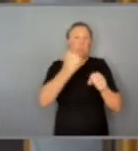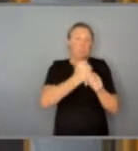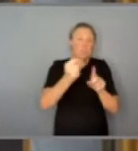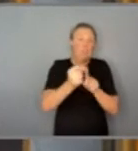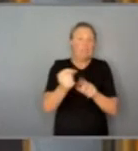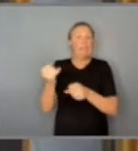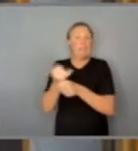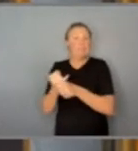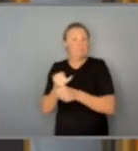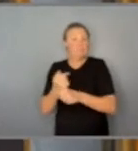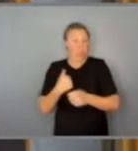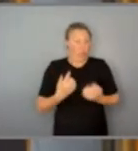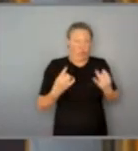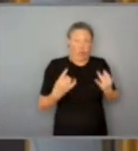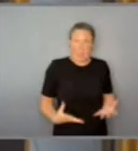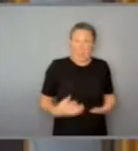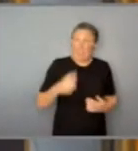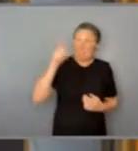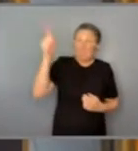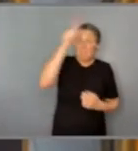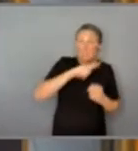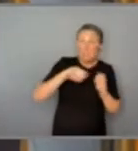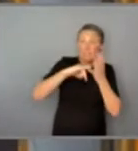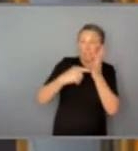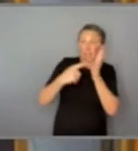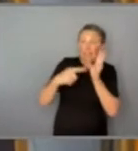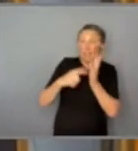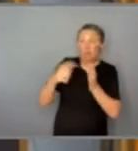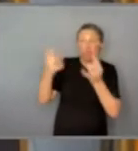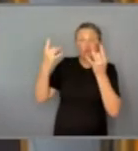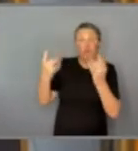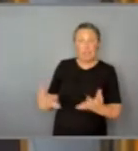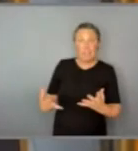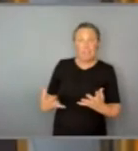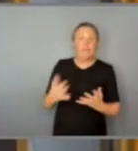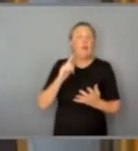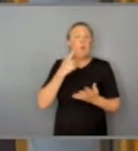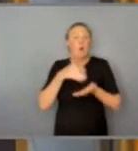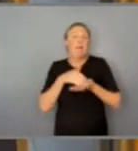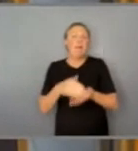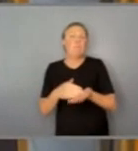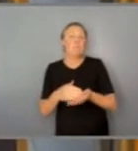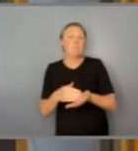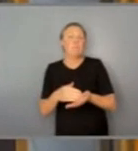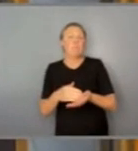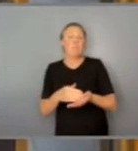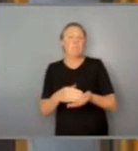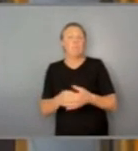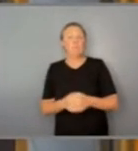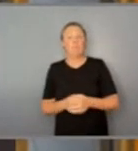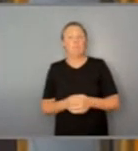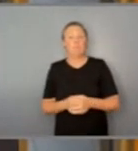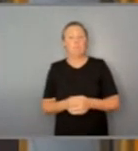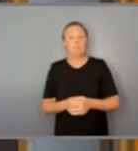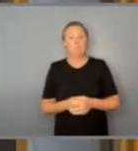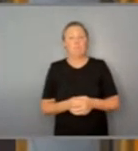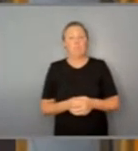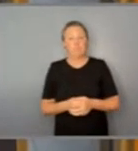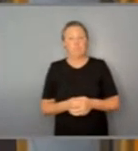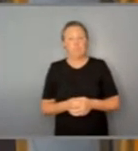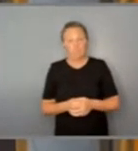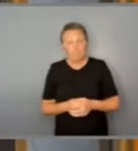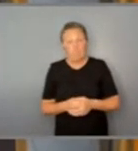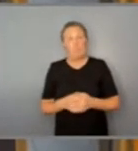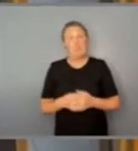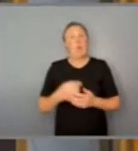will really help. Public health and social measures will really help as per the AHPPC advice over the weekend. And test, trace, and isolate